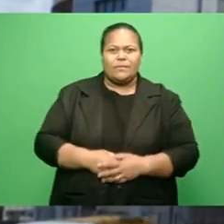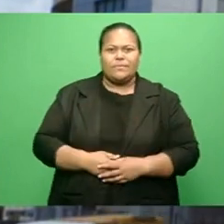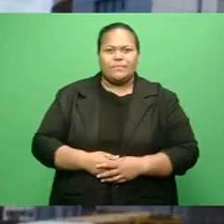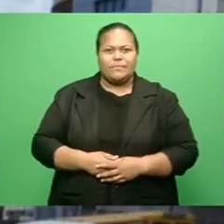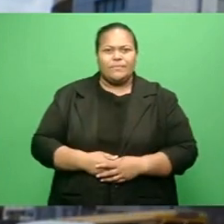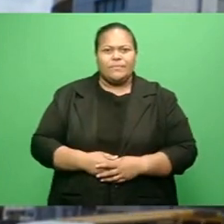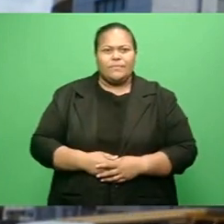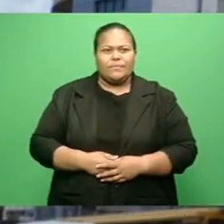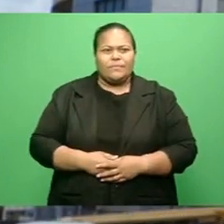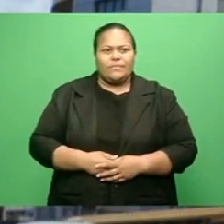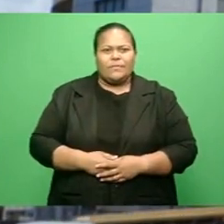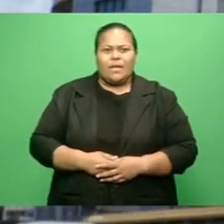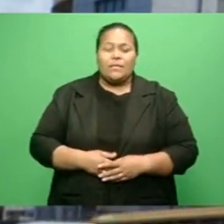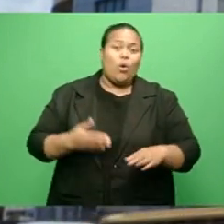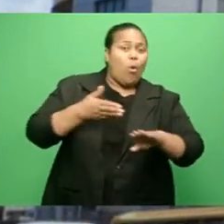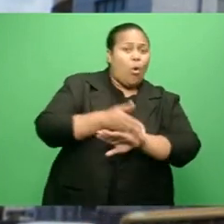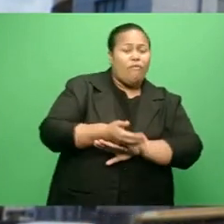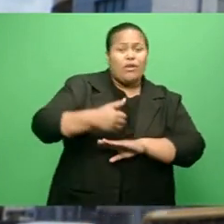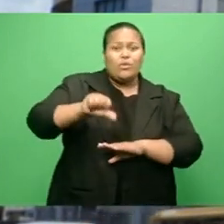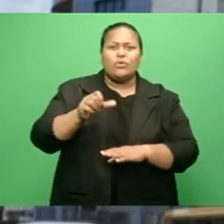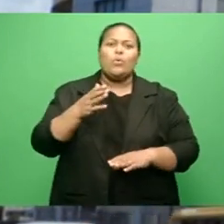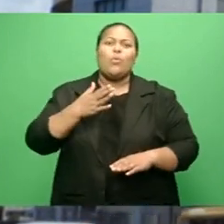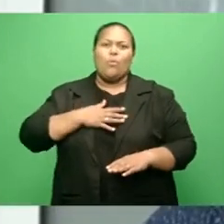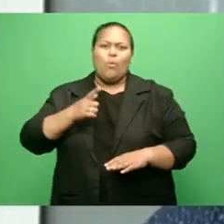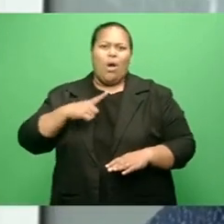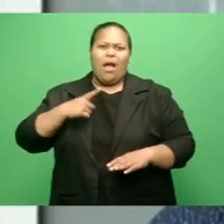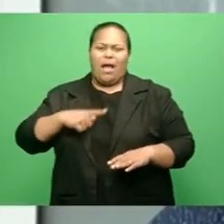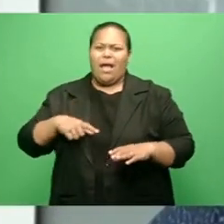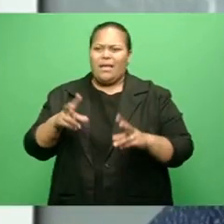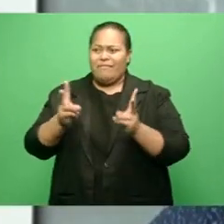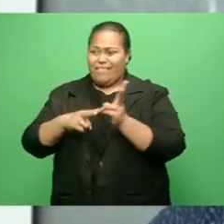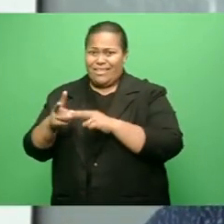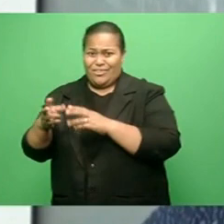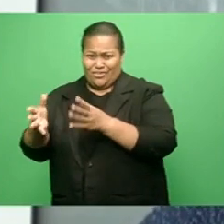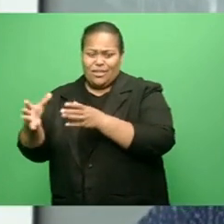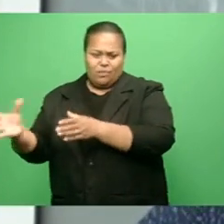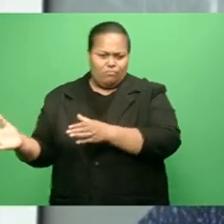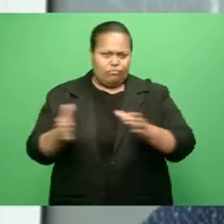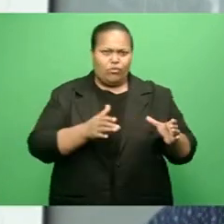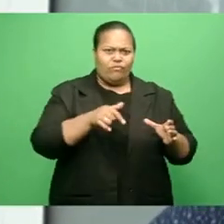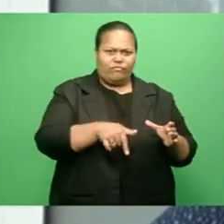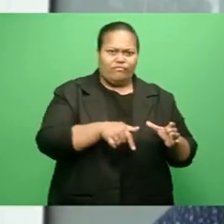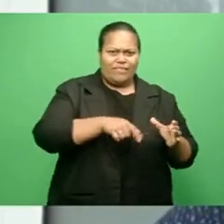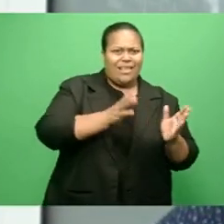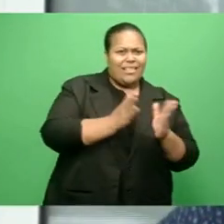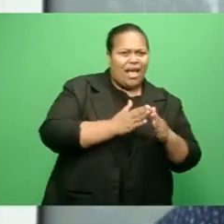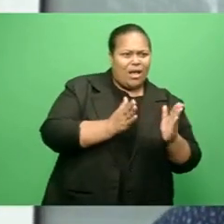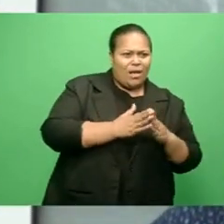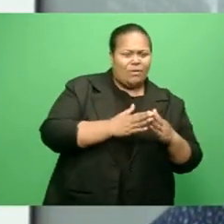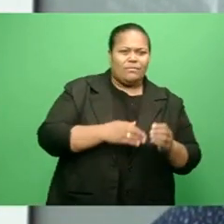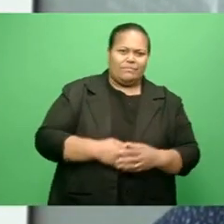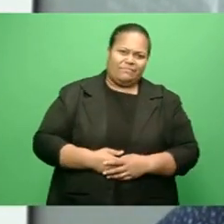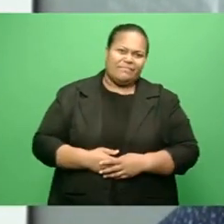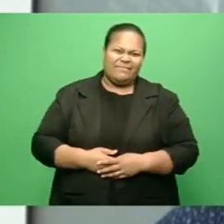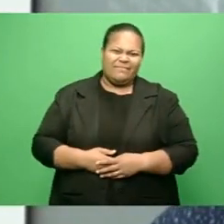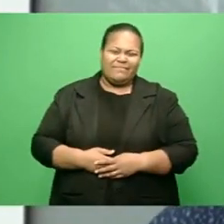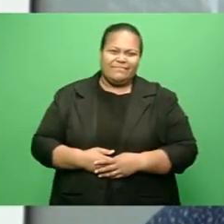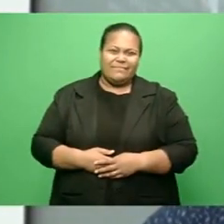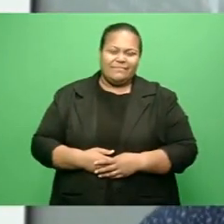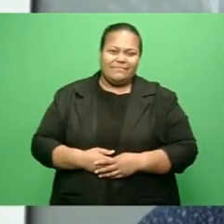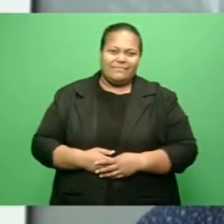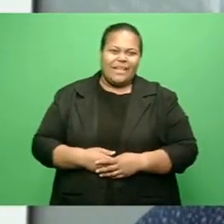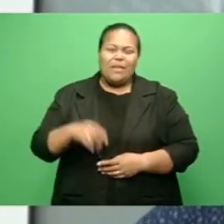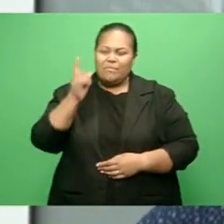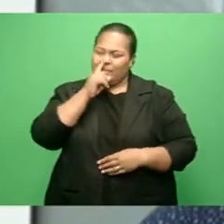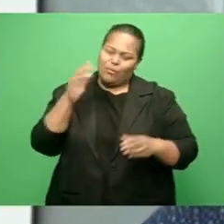excessive usage is because of the rural to urban drift. Most probably due to rural-urban drift, the